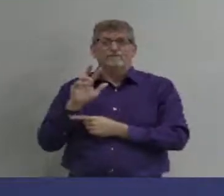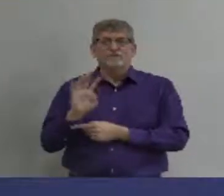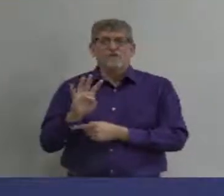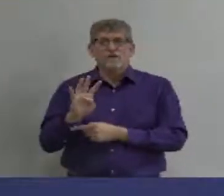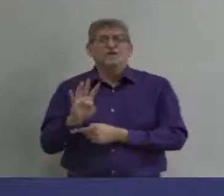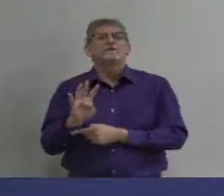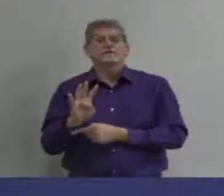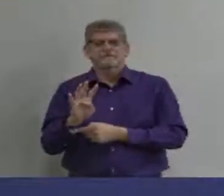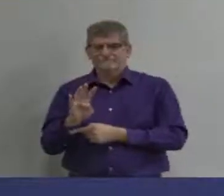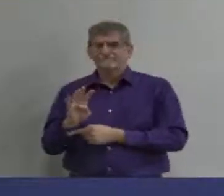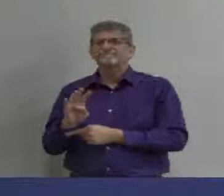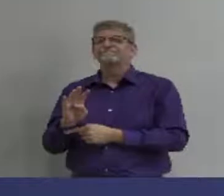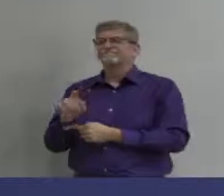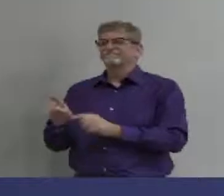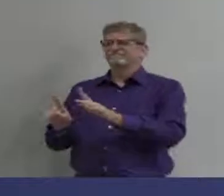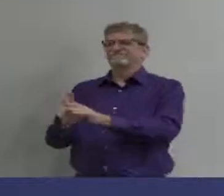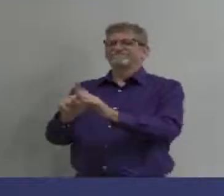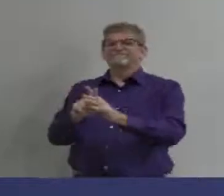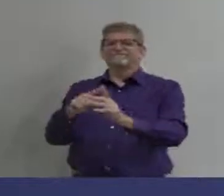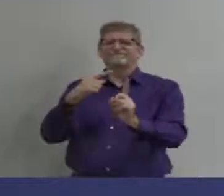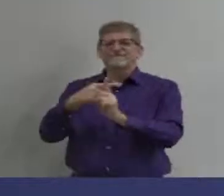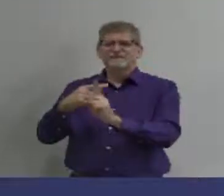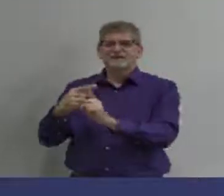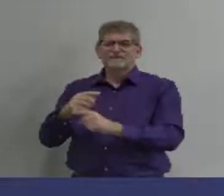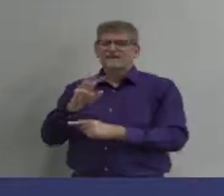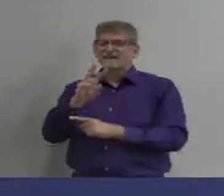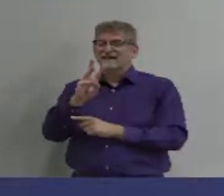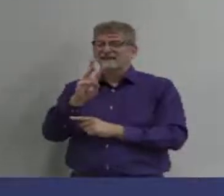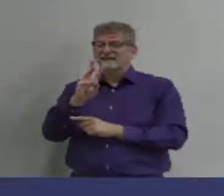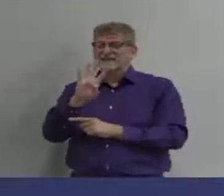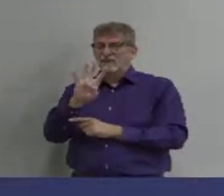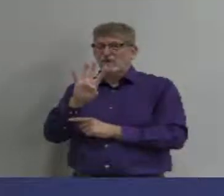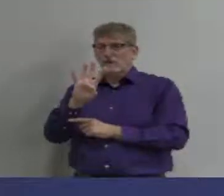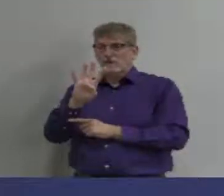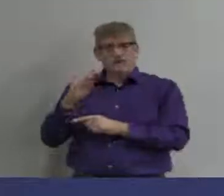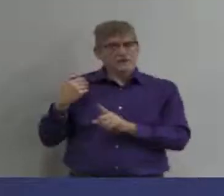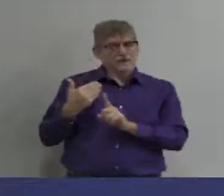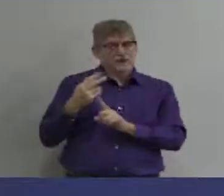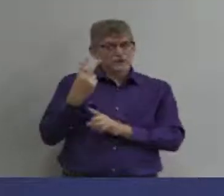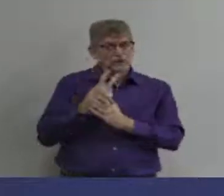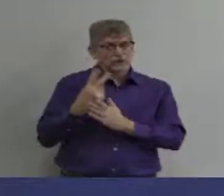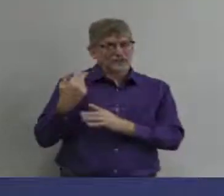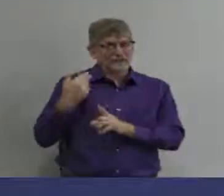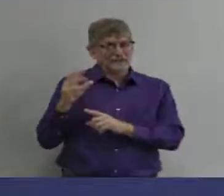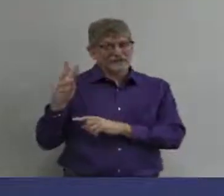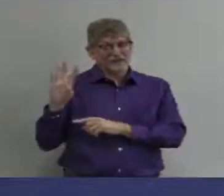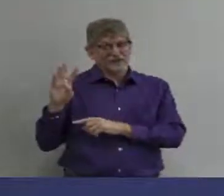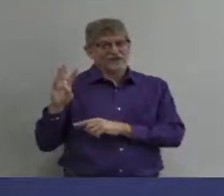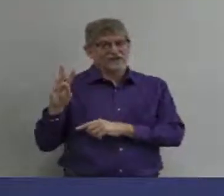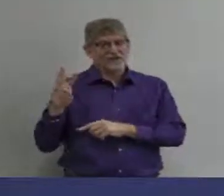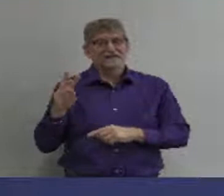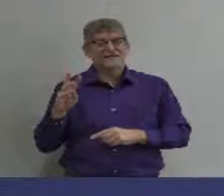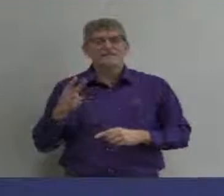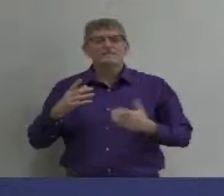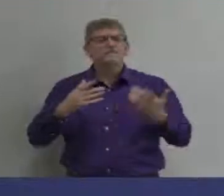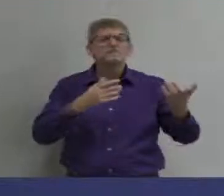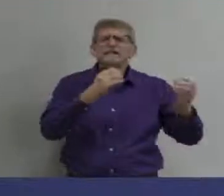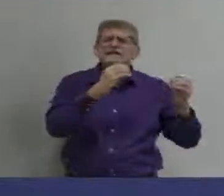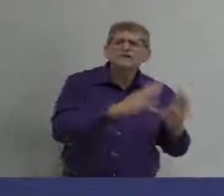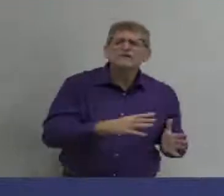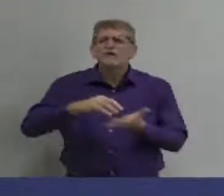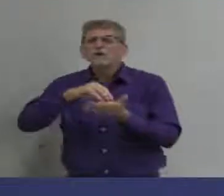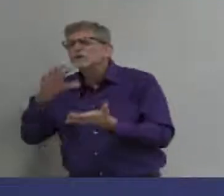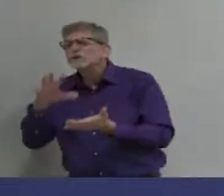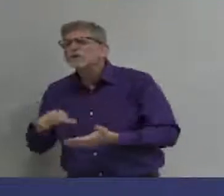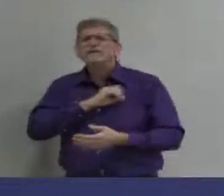be 64 in the last 2 weeks. You can see the breakdown there between students, teachers, staff, and administrators,